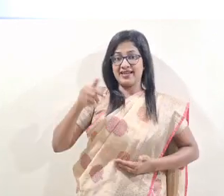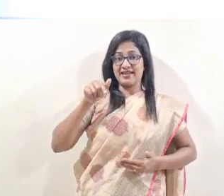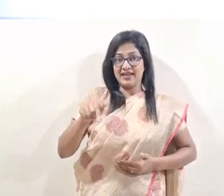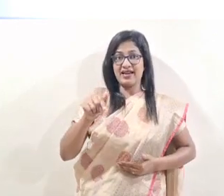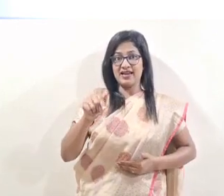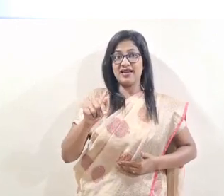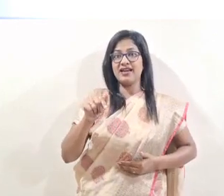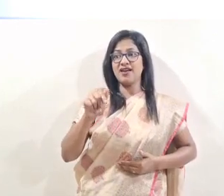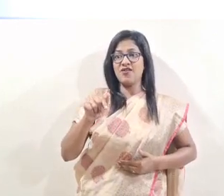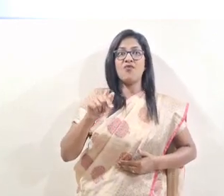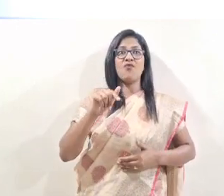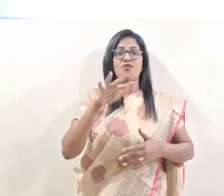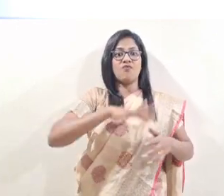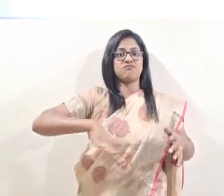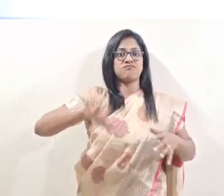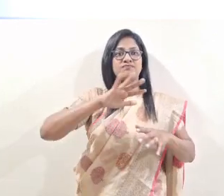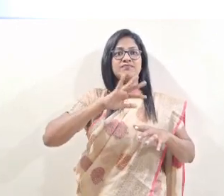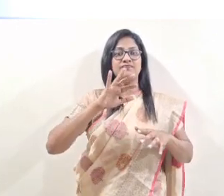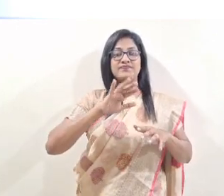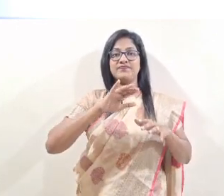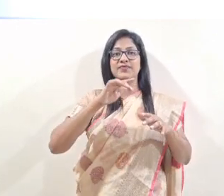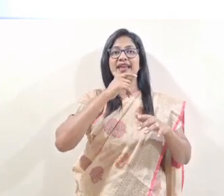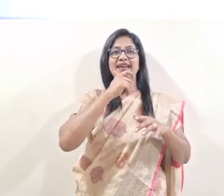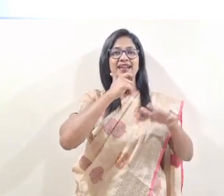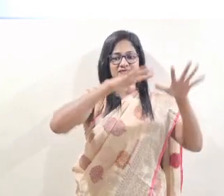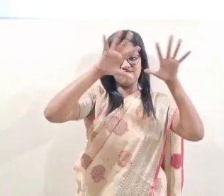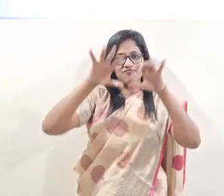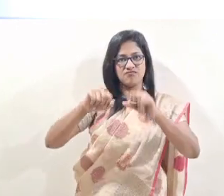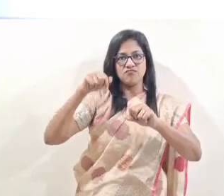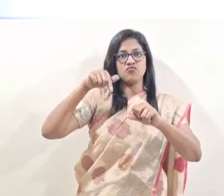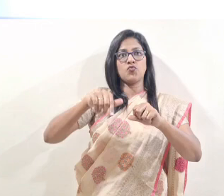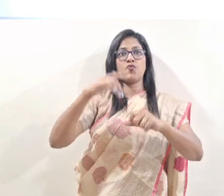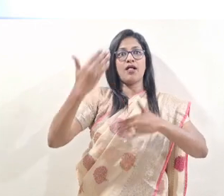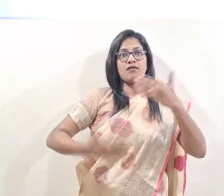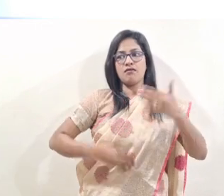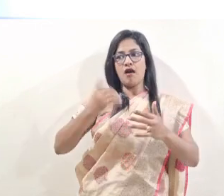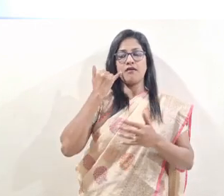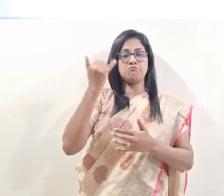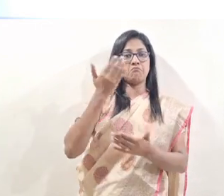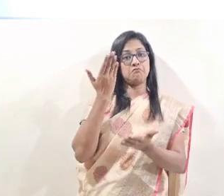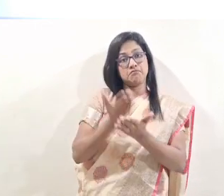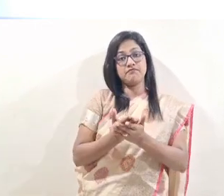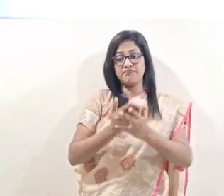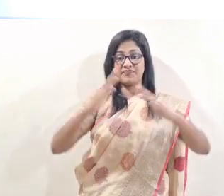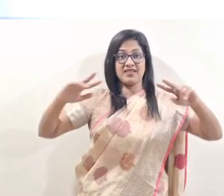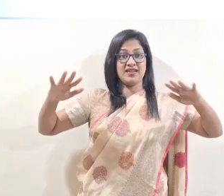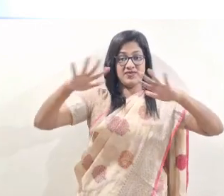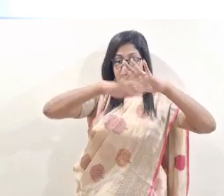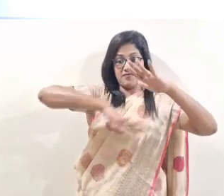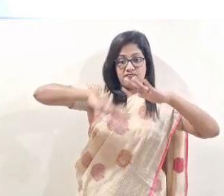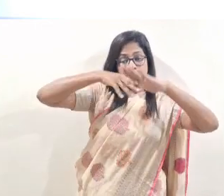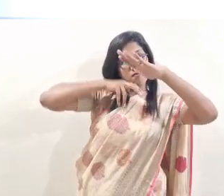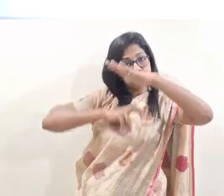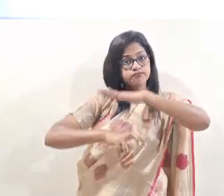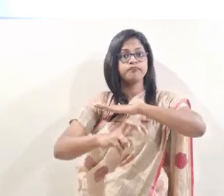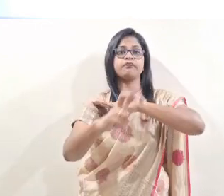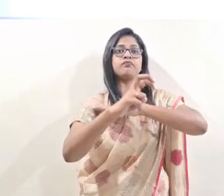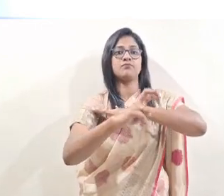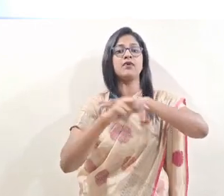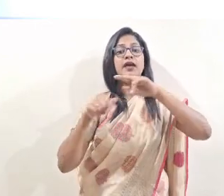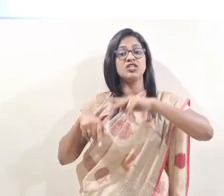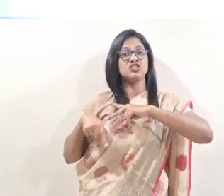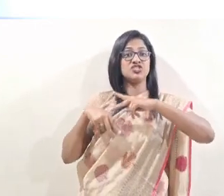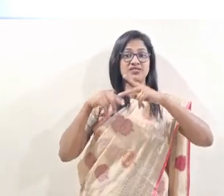jewel. I mean, India was the jewel in the crown of England. And then we had the shifting of the capital to